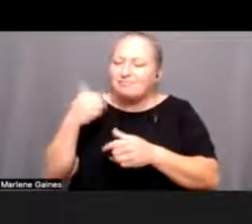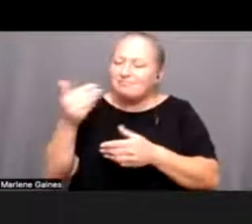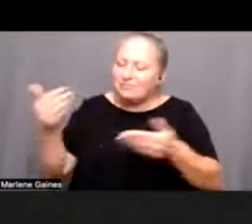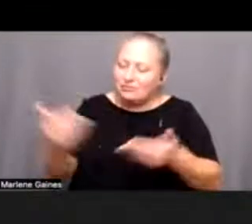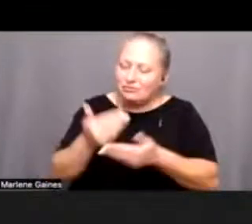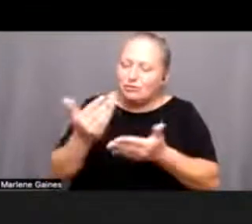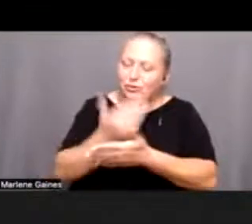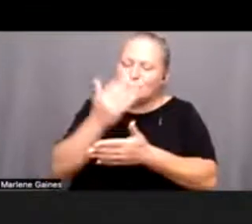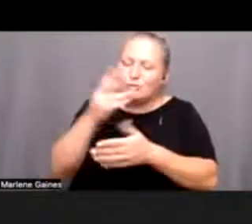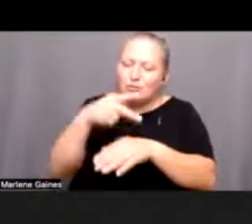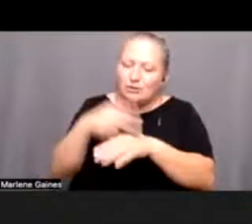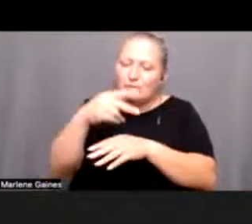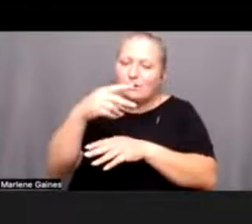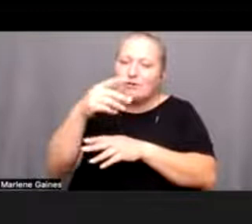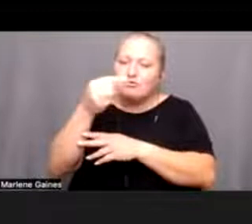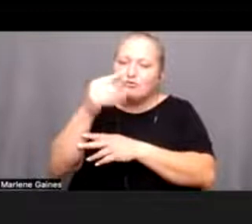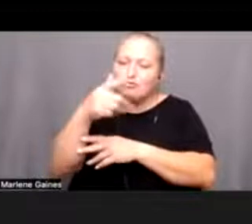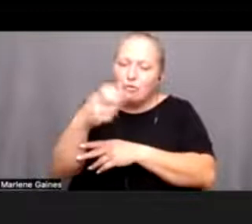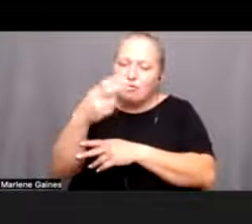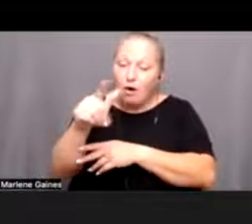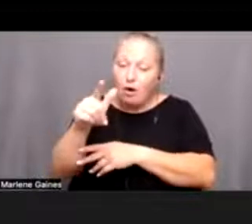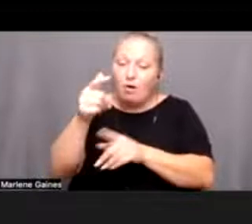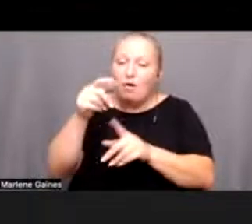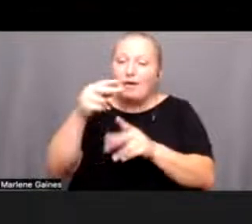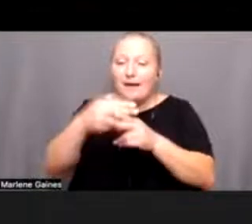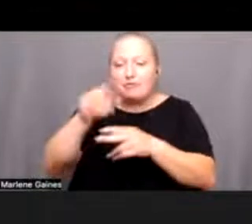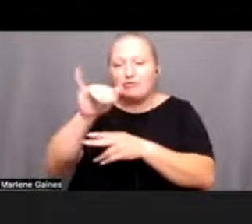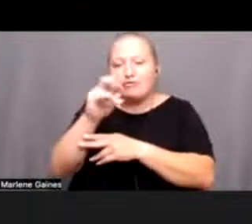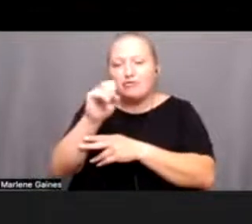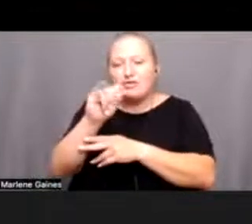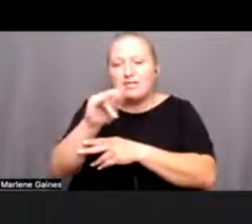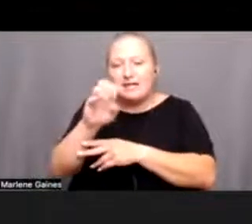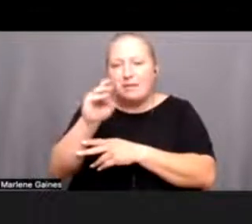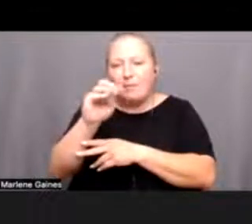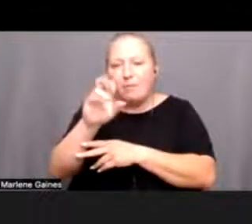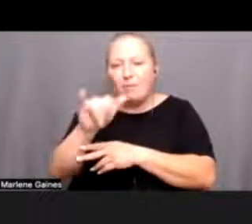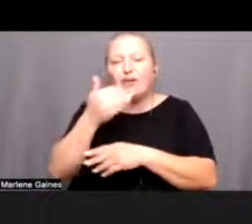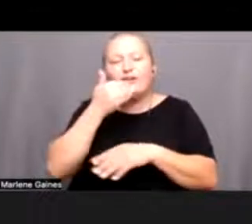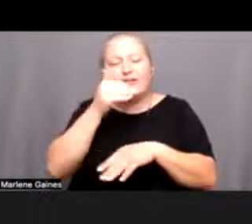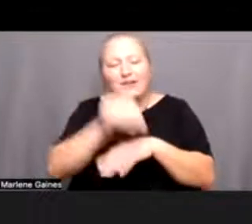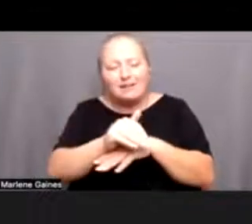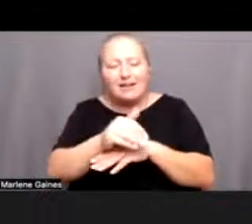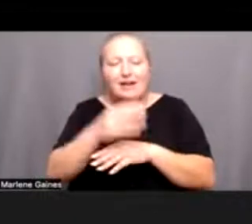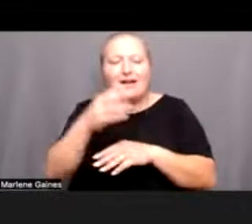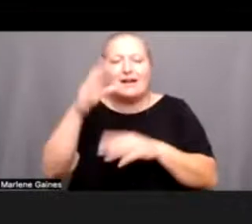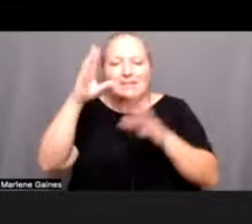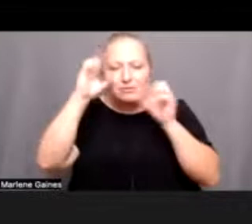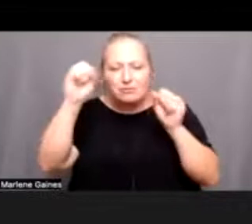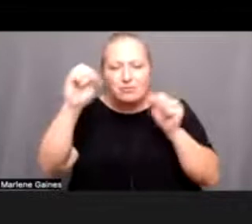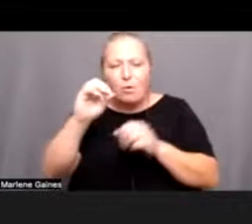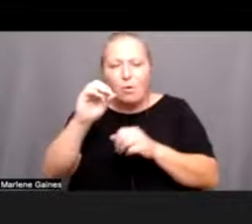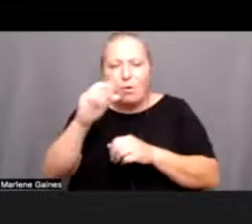Hall, Justine Maury. Good evening. Good evening, Superintendent Ochoa and Board of